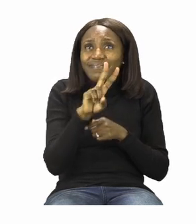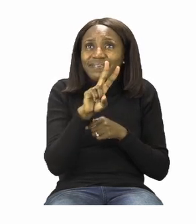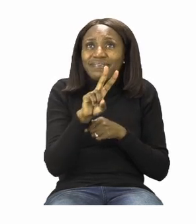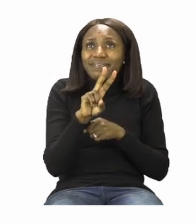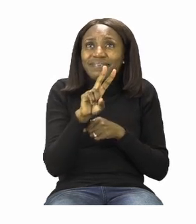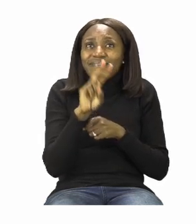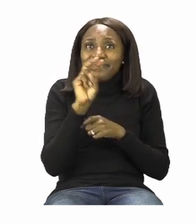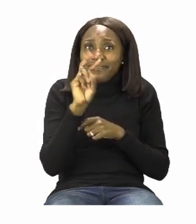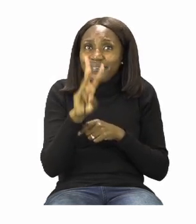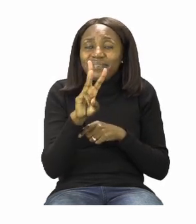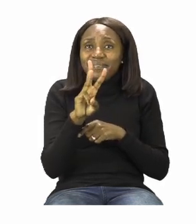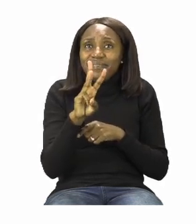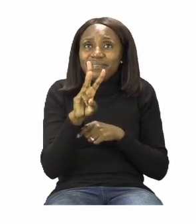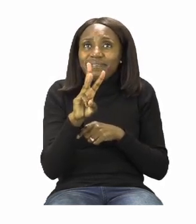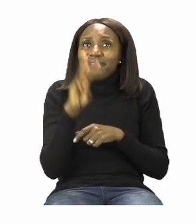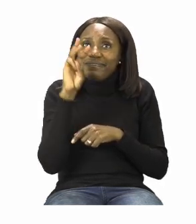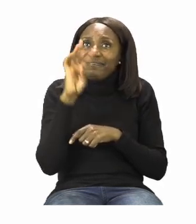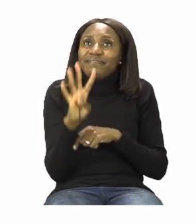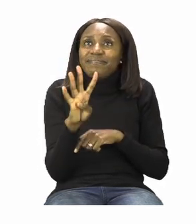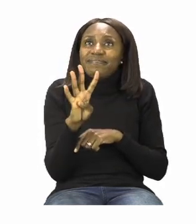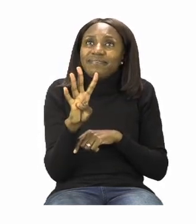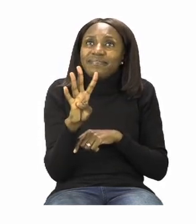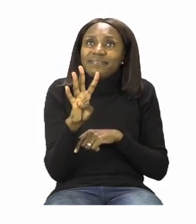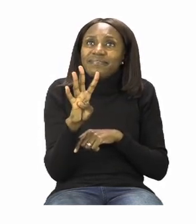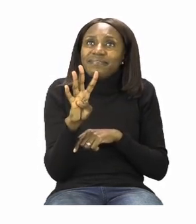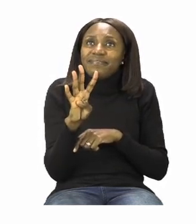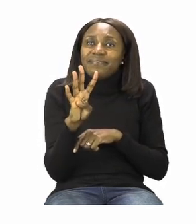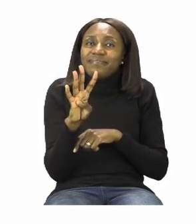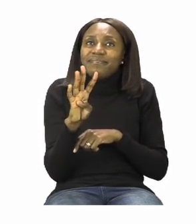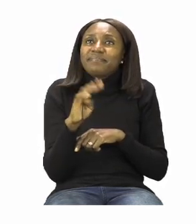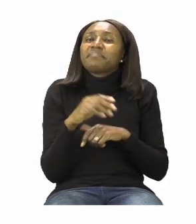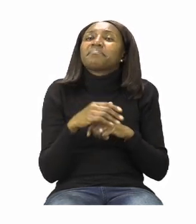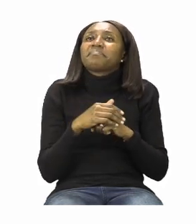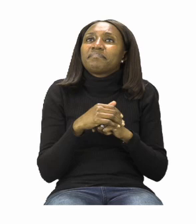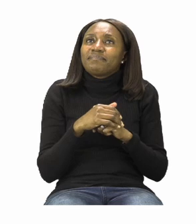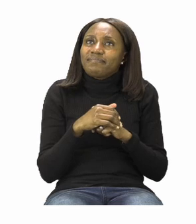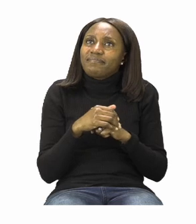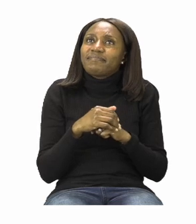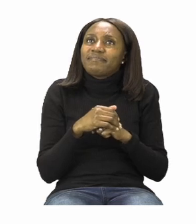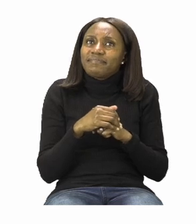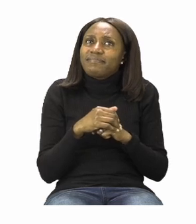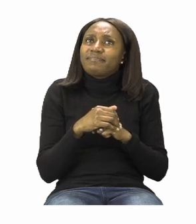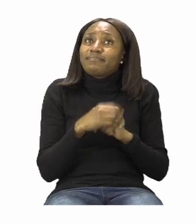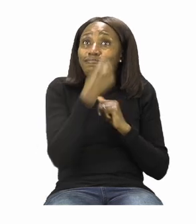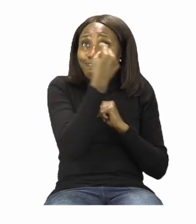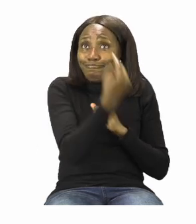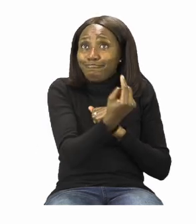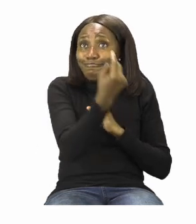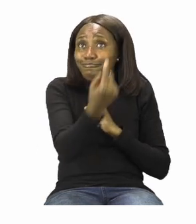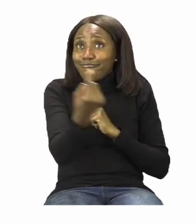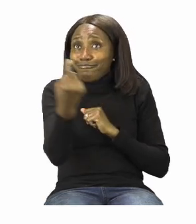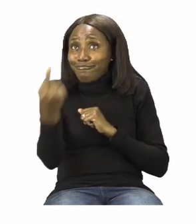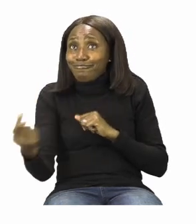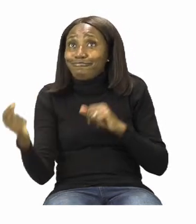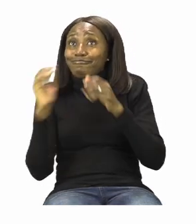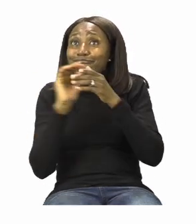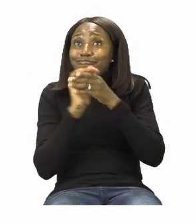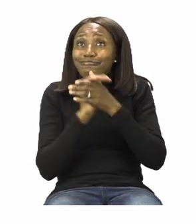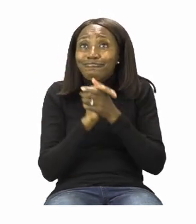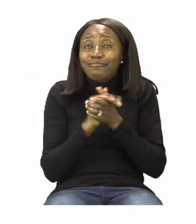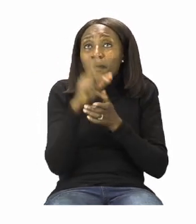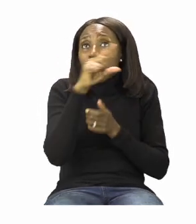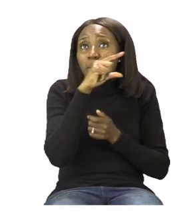2, 3, 4. And each of our 4 friends have